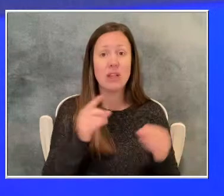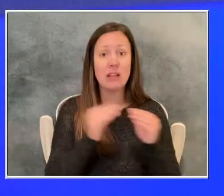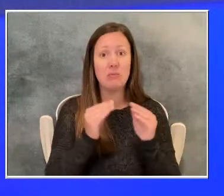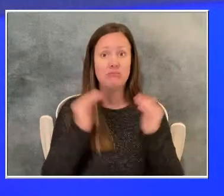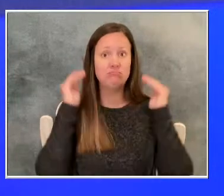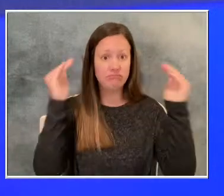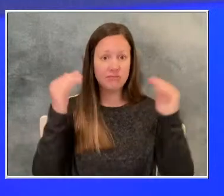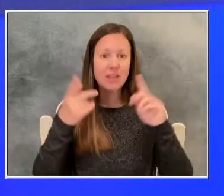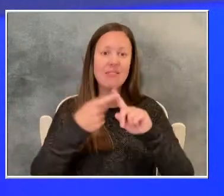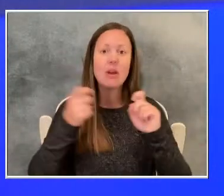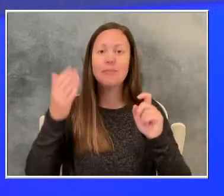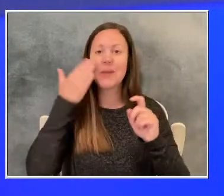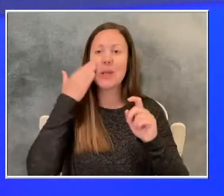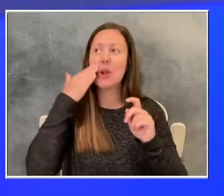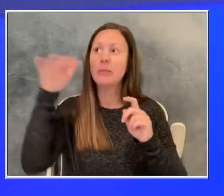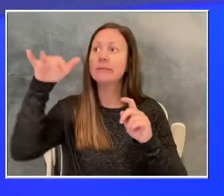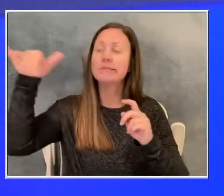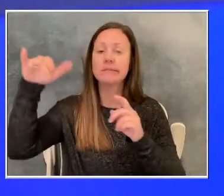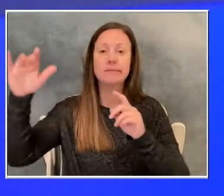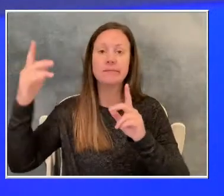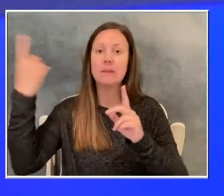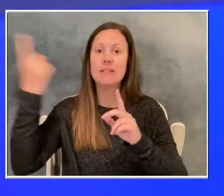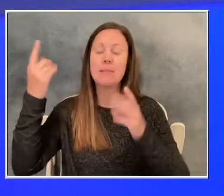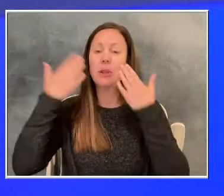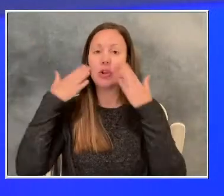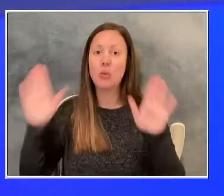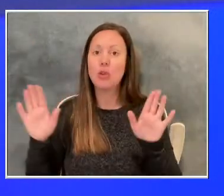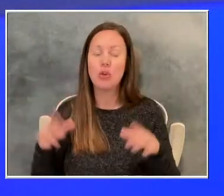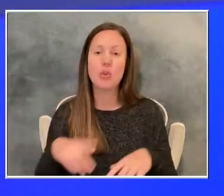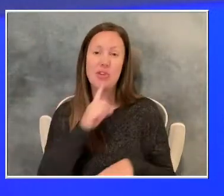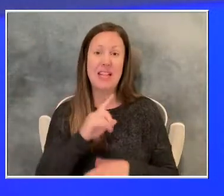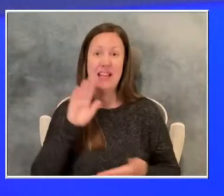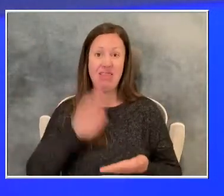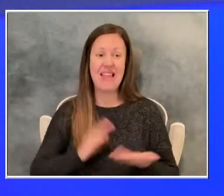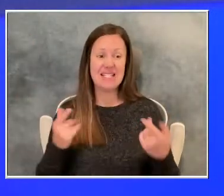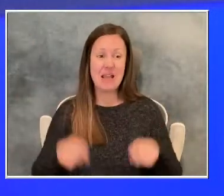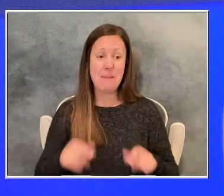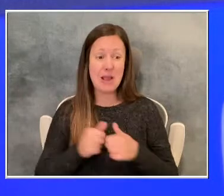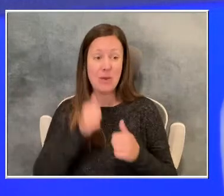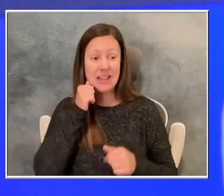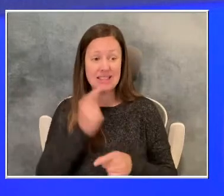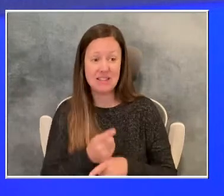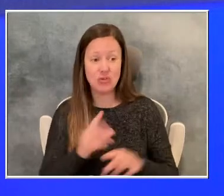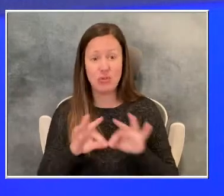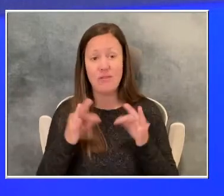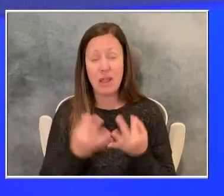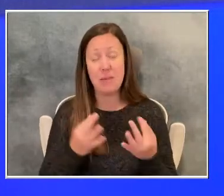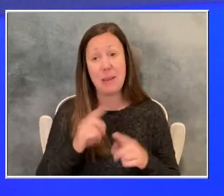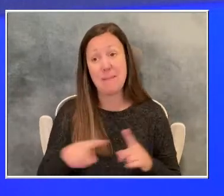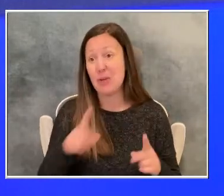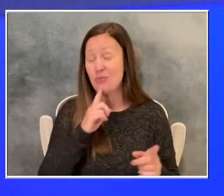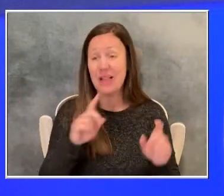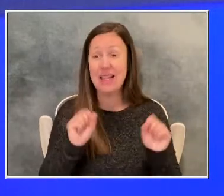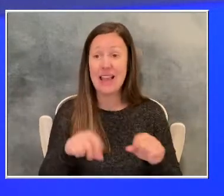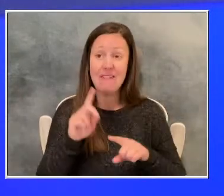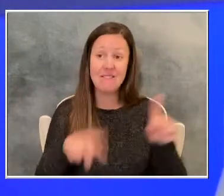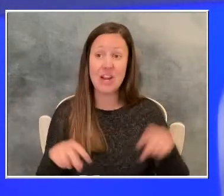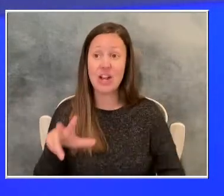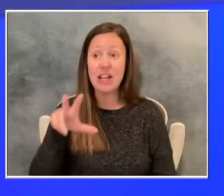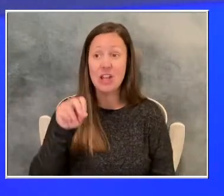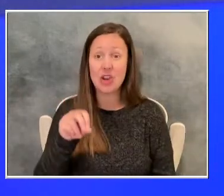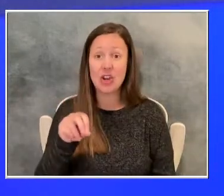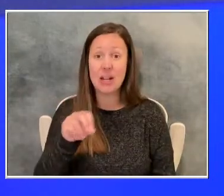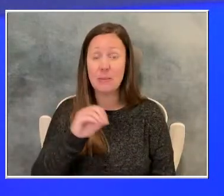less when we have a matched sibling donor like you did with your sister. But the incidence varies anywhere from 30% to